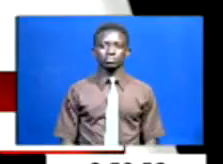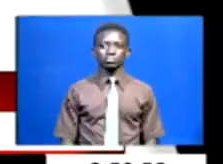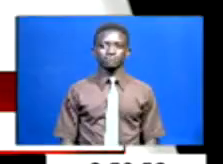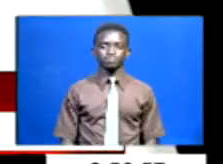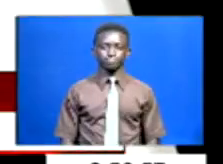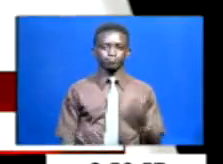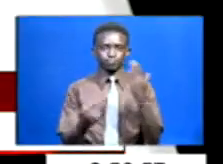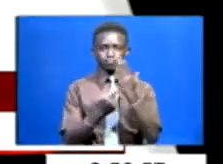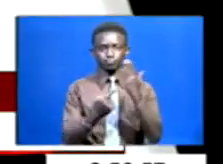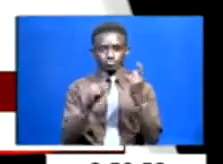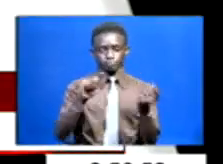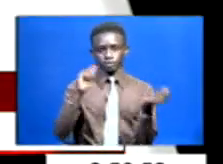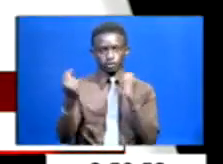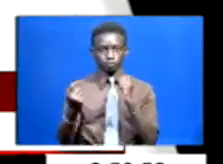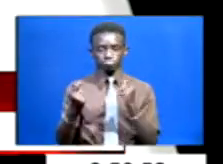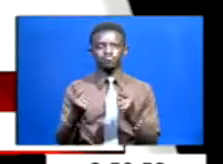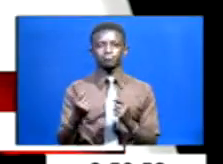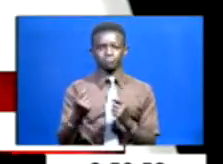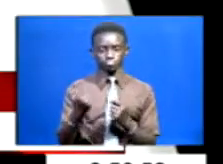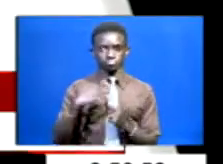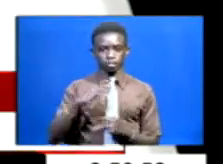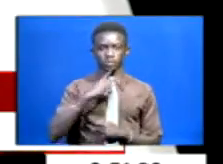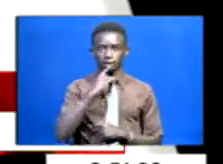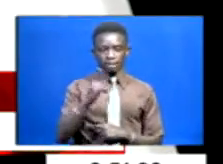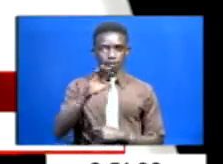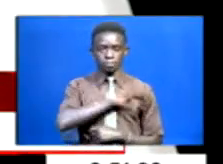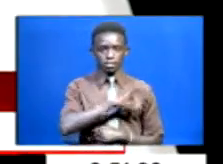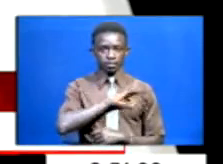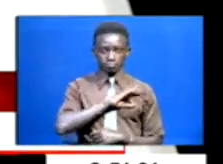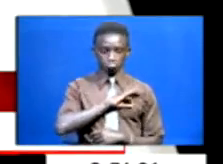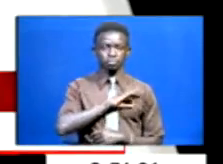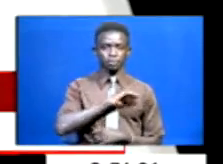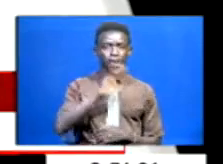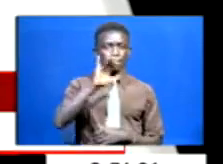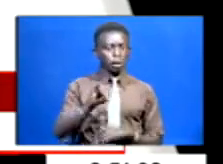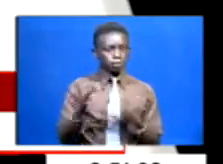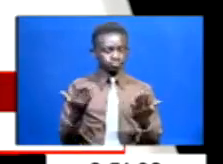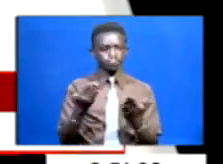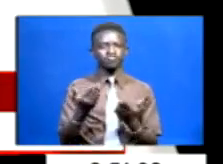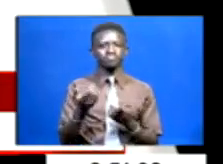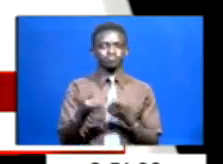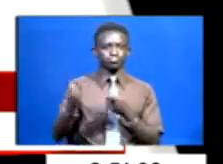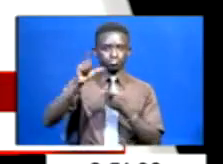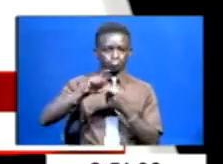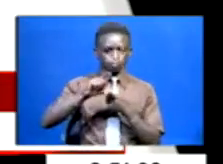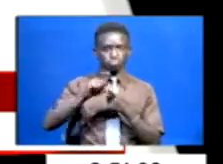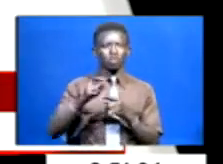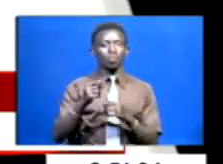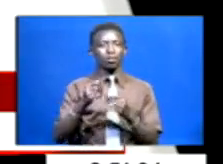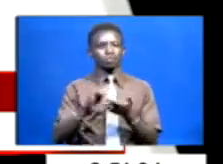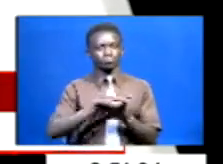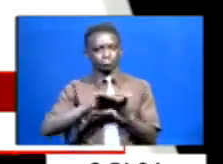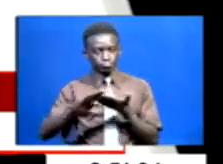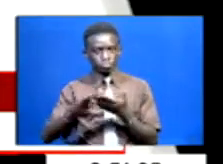Digital transformation is said to be beneficial by increasing efficiency, access to new markets, as well